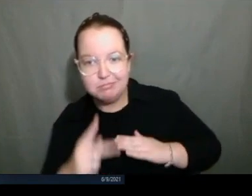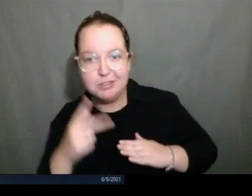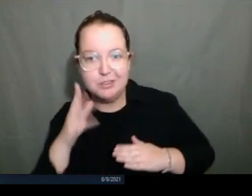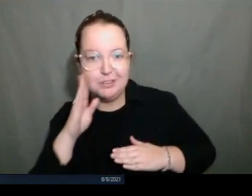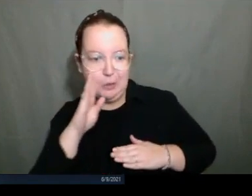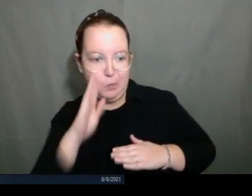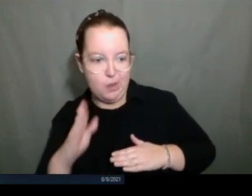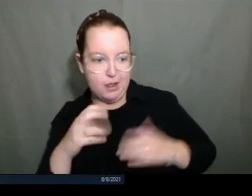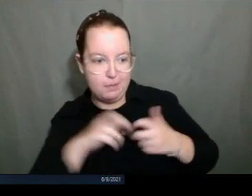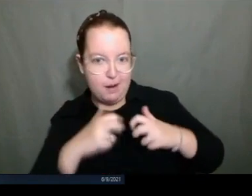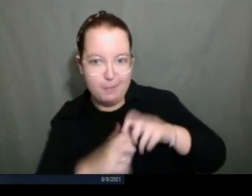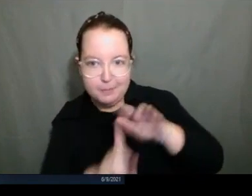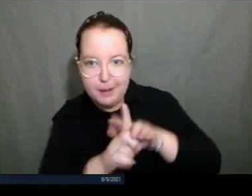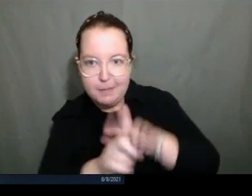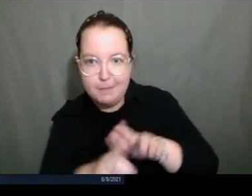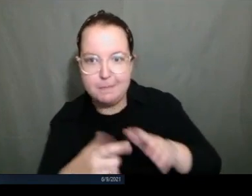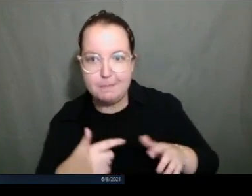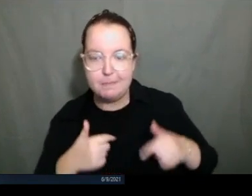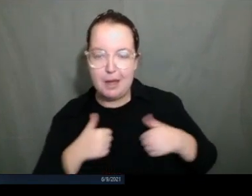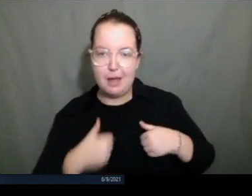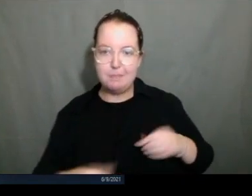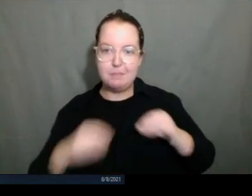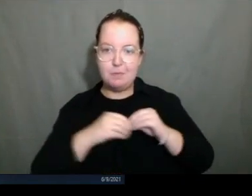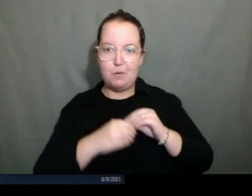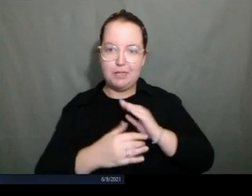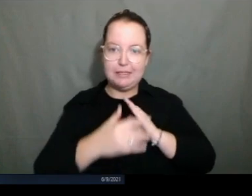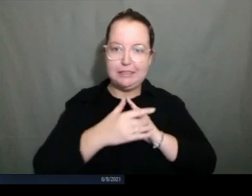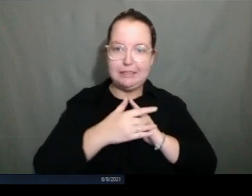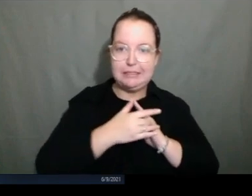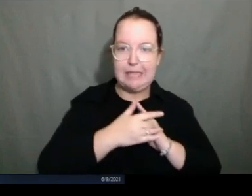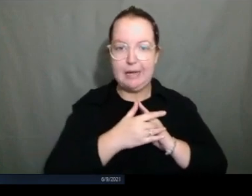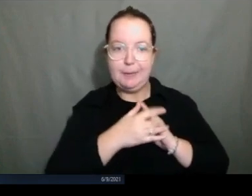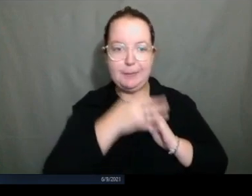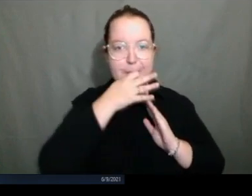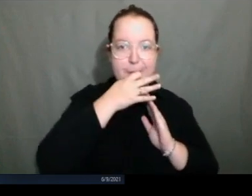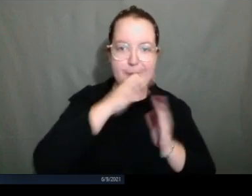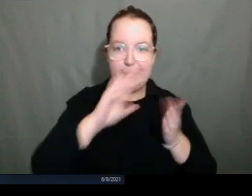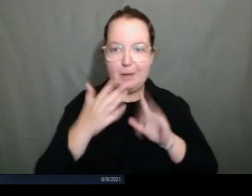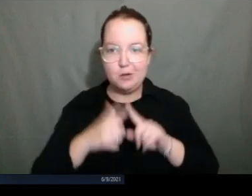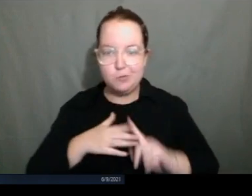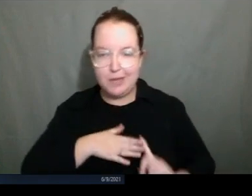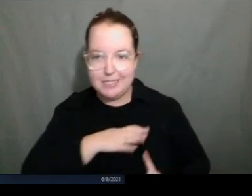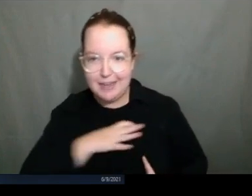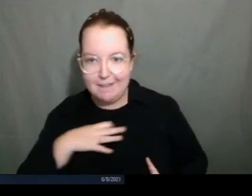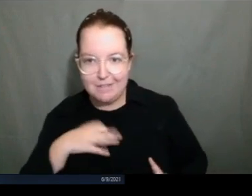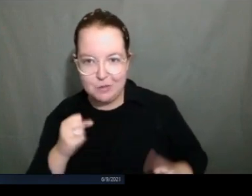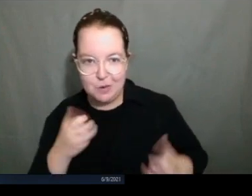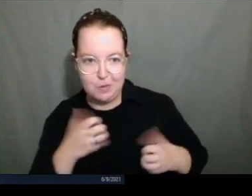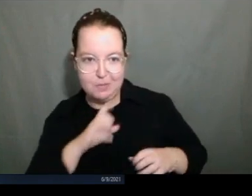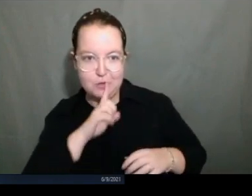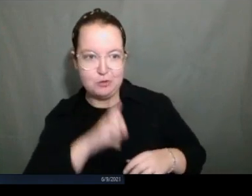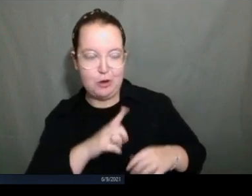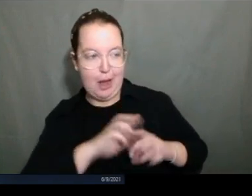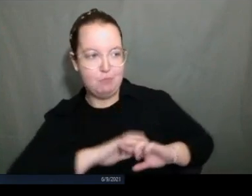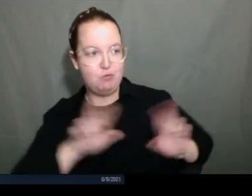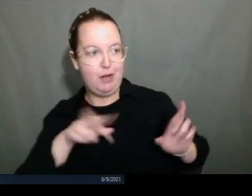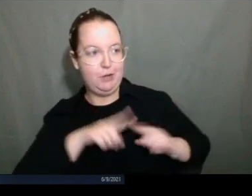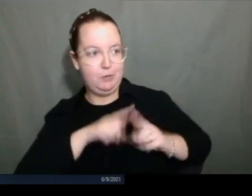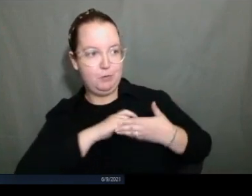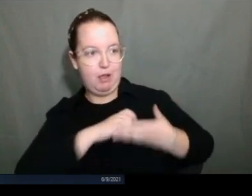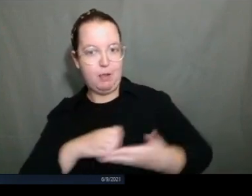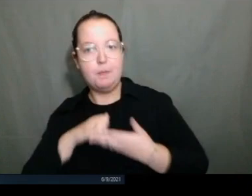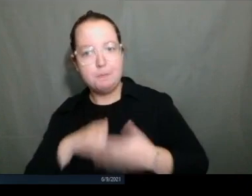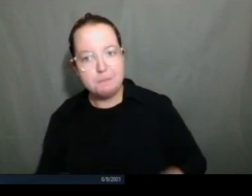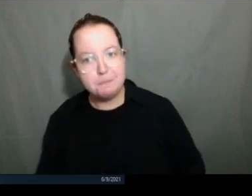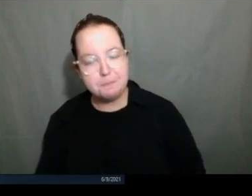I'm definitely more tech savvy than a lot of my staff. So if I'm having trouble with it, they're never going to get it. So I just want to make sure I'm